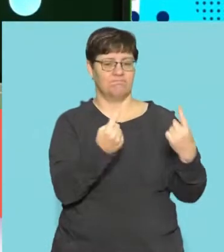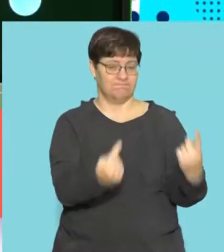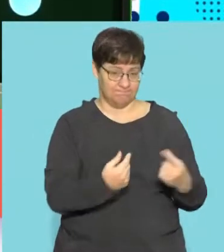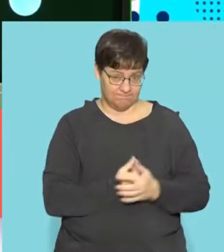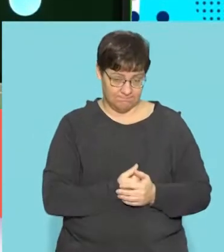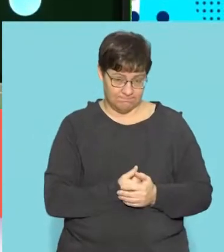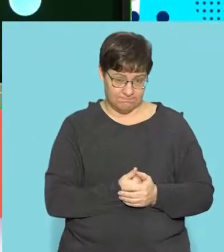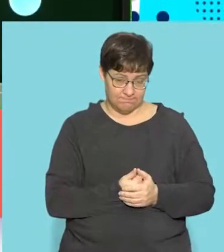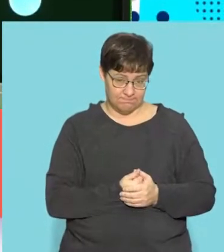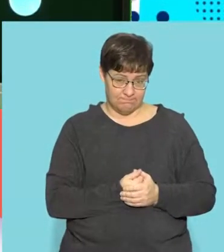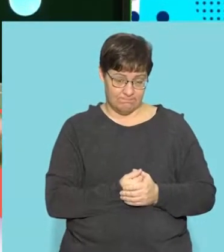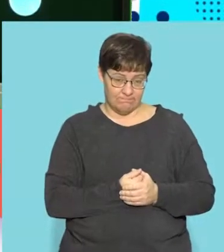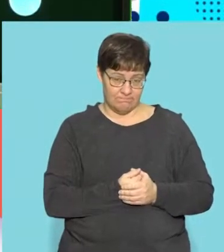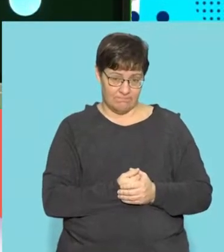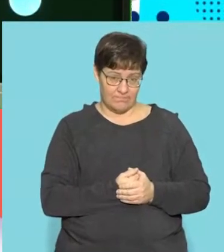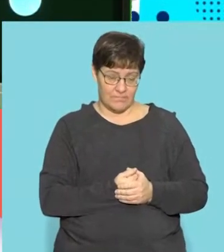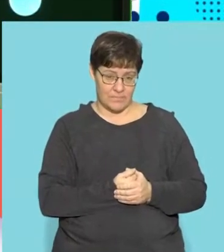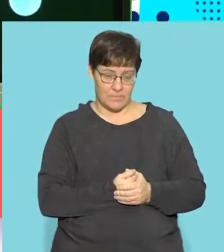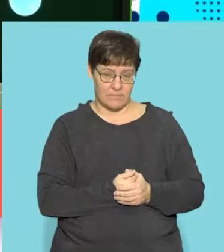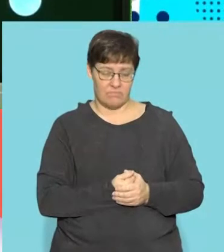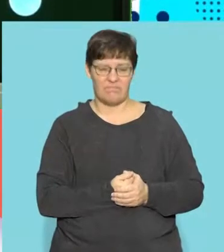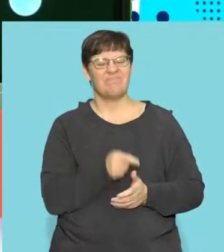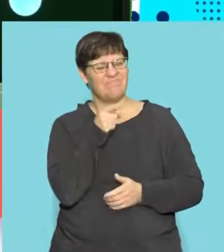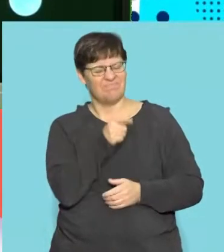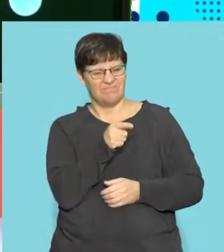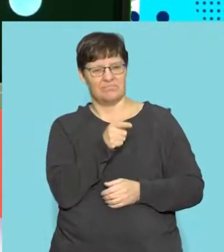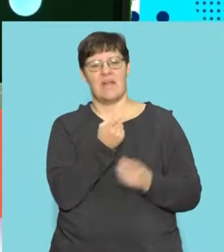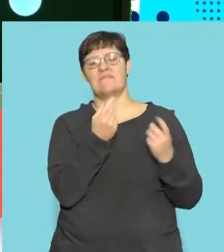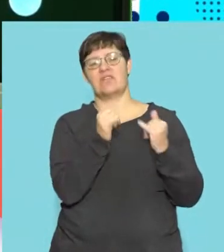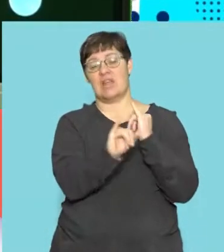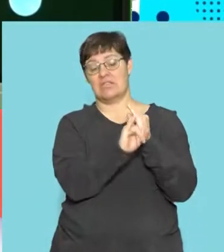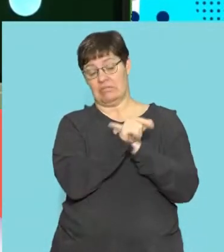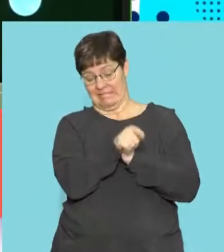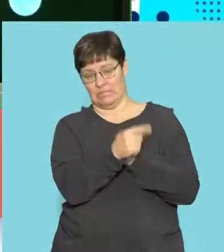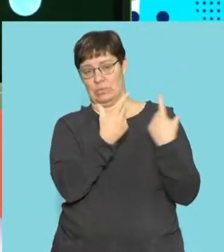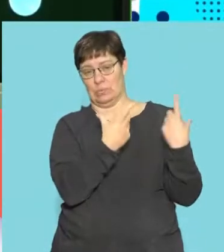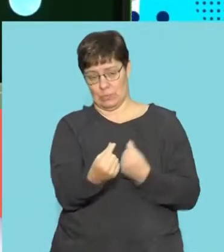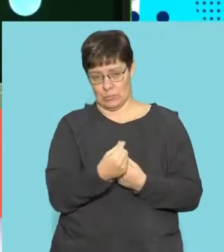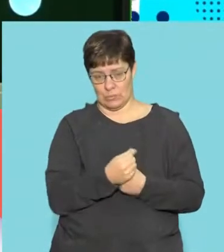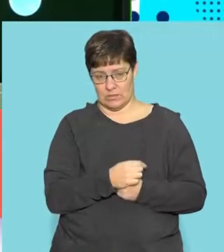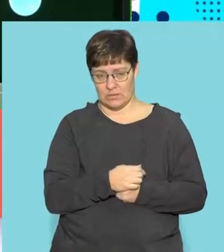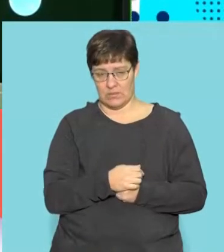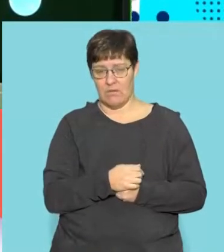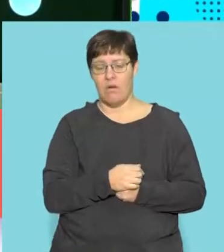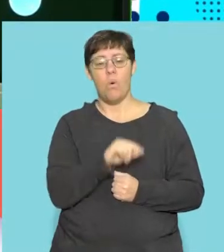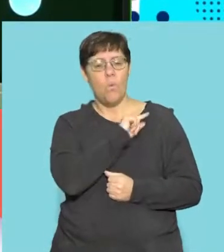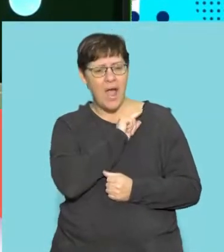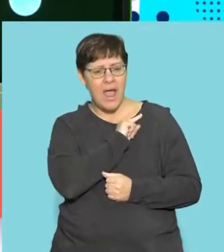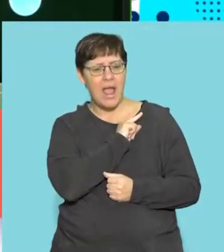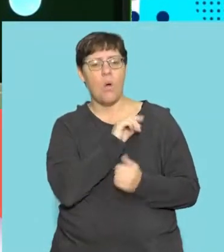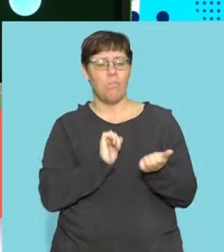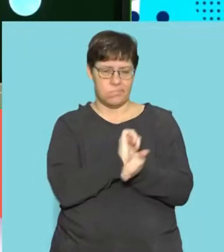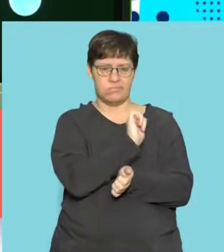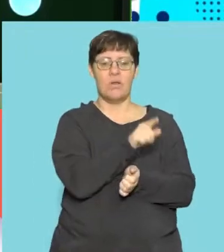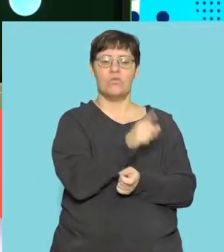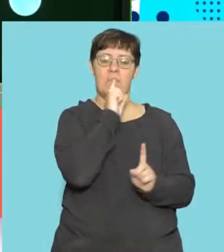that particular decision you took. So that's what financial institutions do as well, to try and bind you to